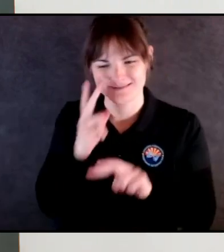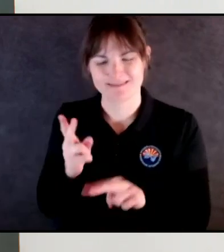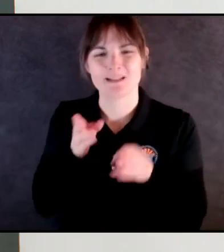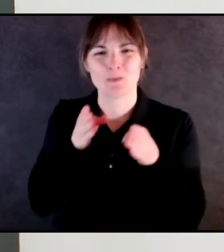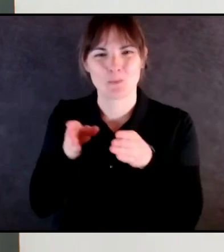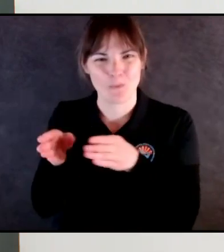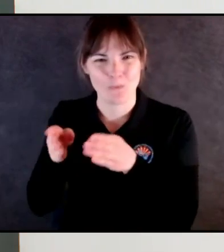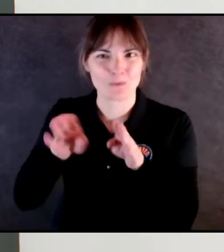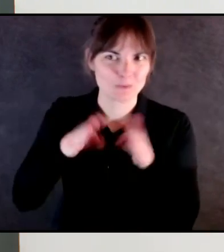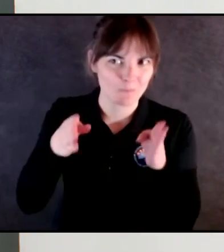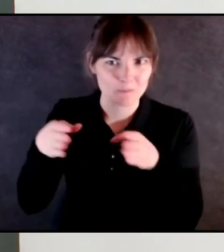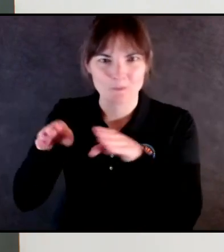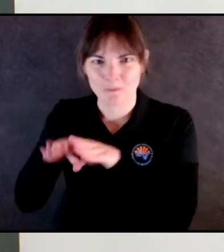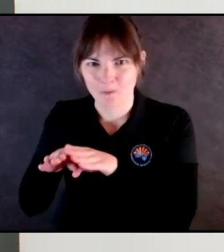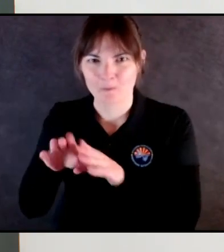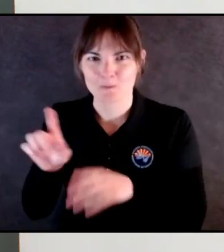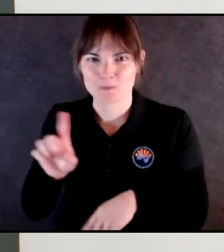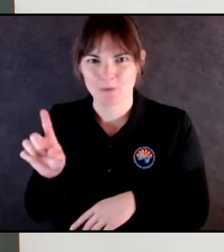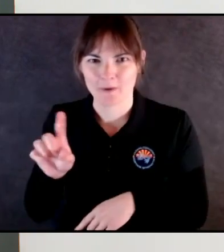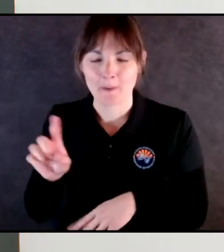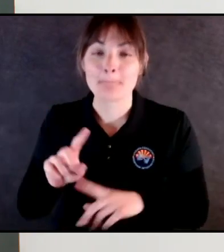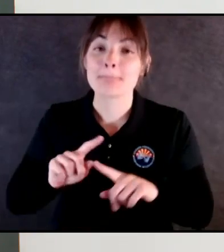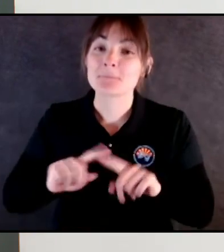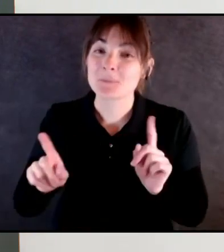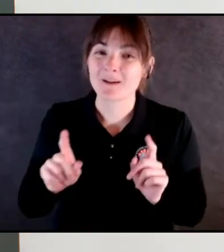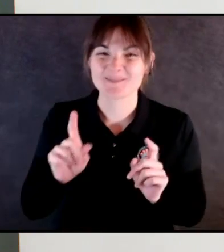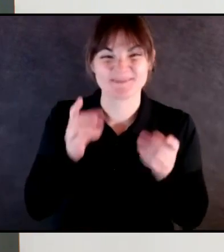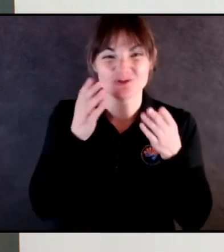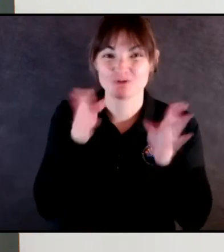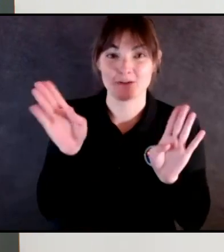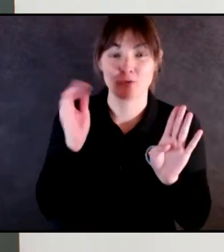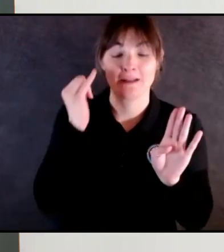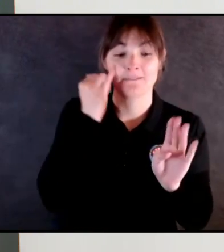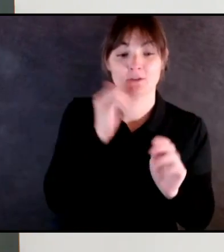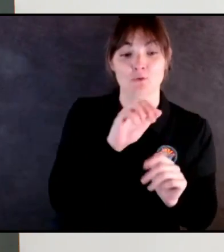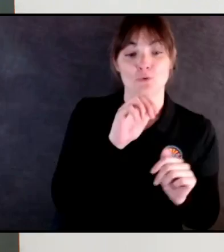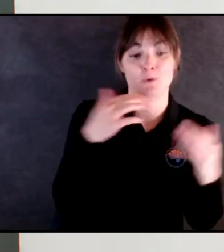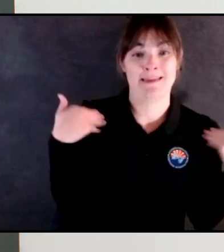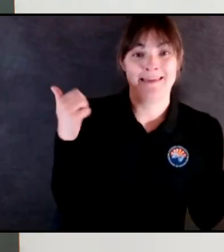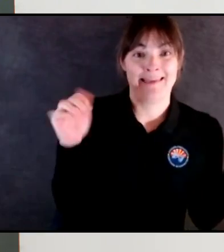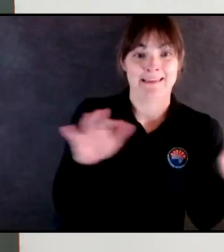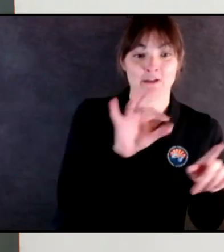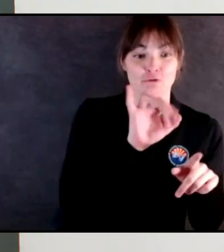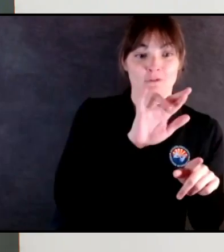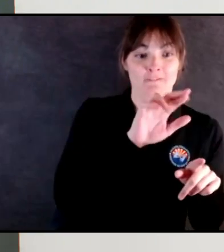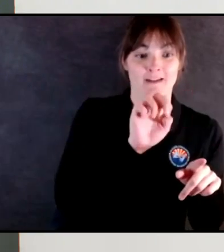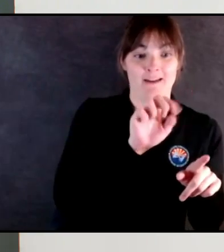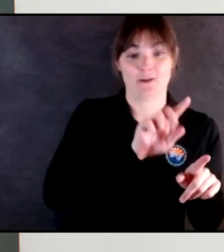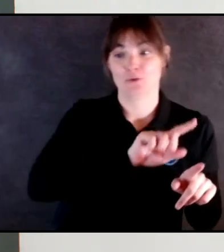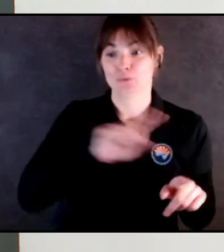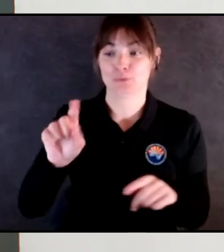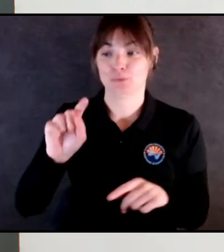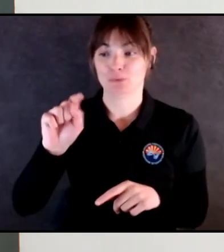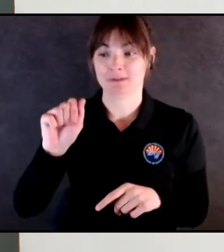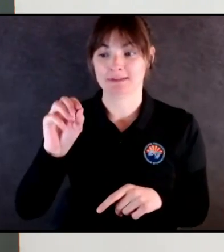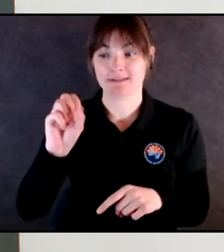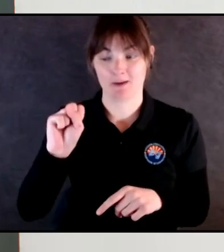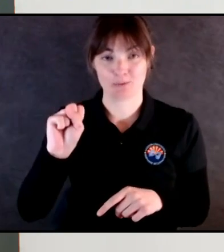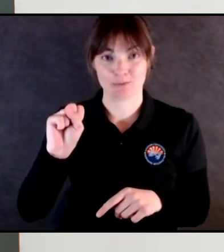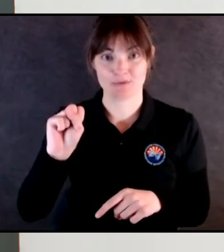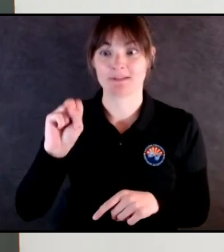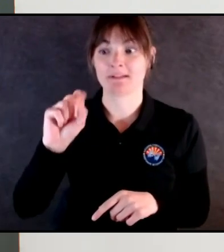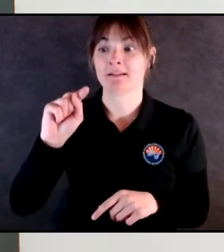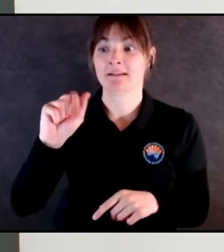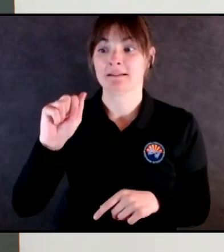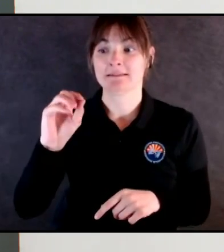on the Carson, if you go from Angel Fire over to Taos and then Taos down from Taos on the